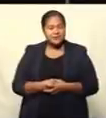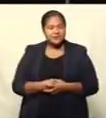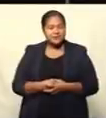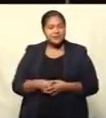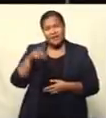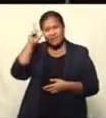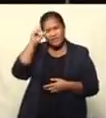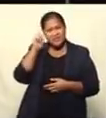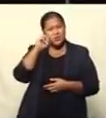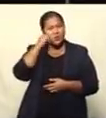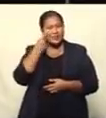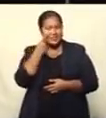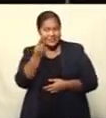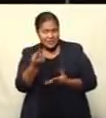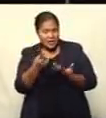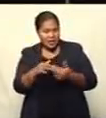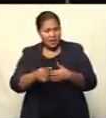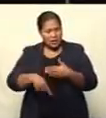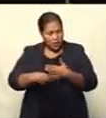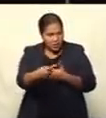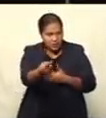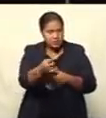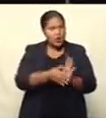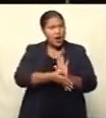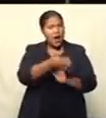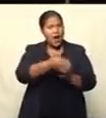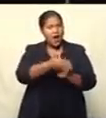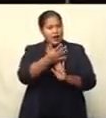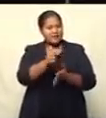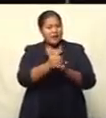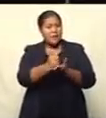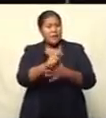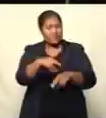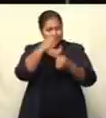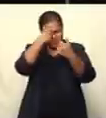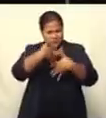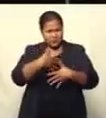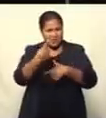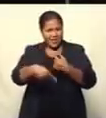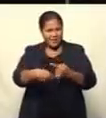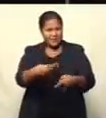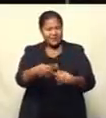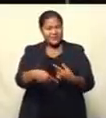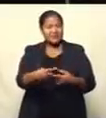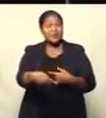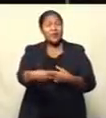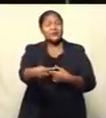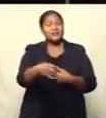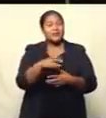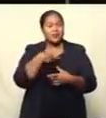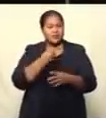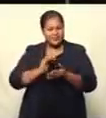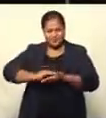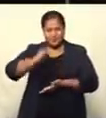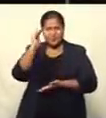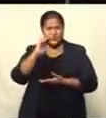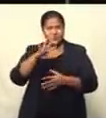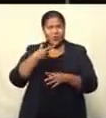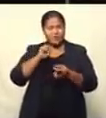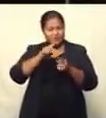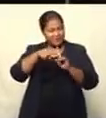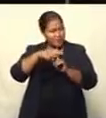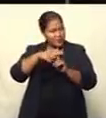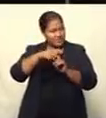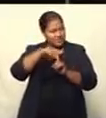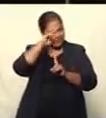Fijians will notice aggressive screening and testing in the Suva-Nosori corridor following the significant increase in the number of cases of